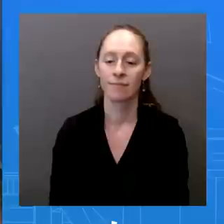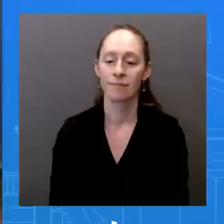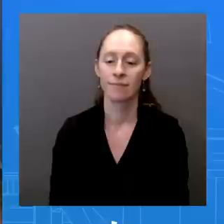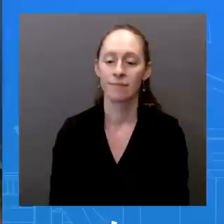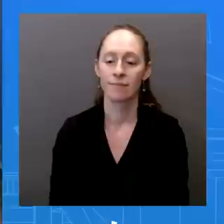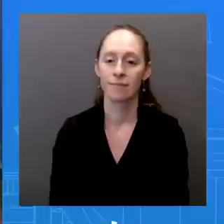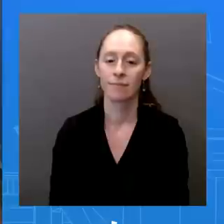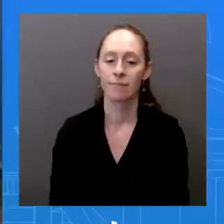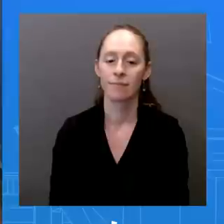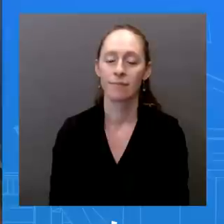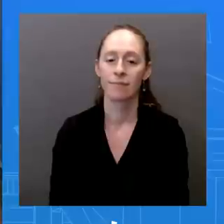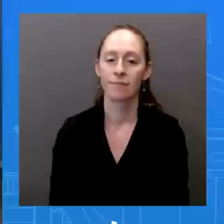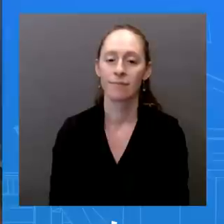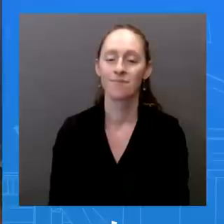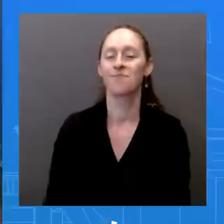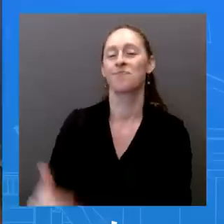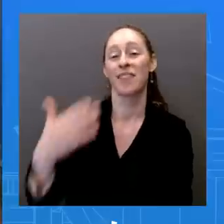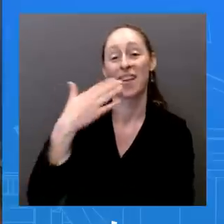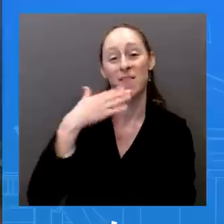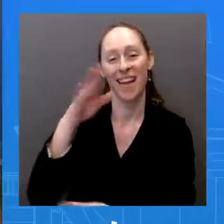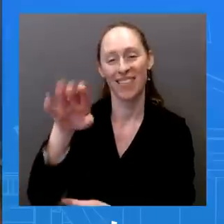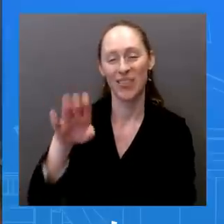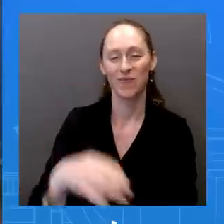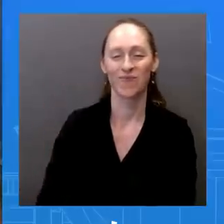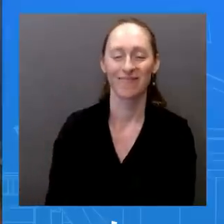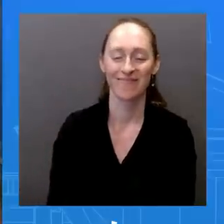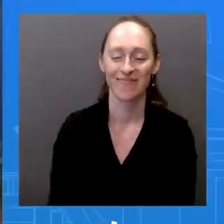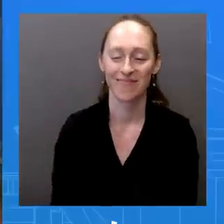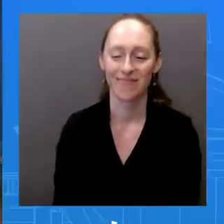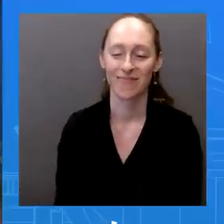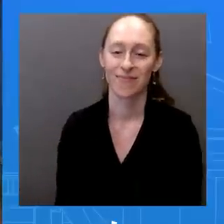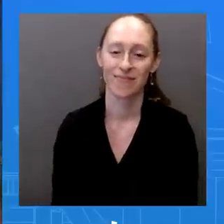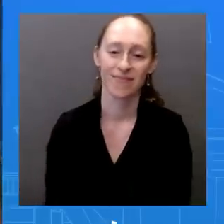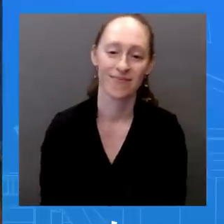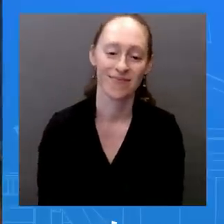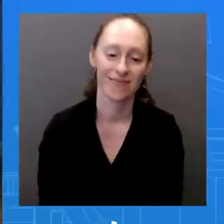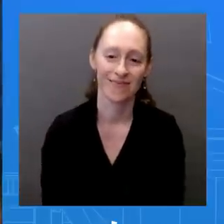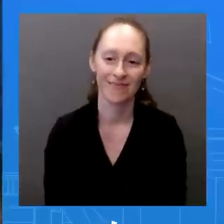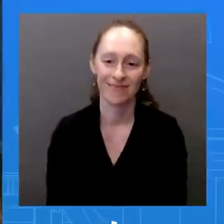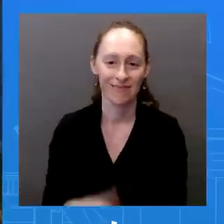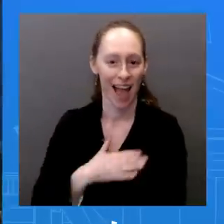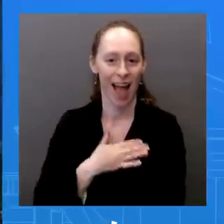Okay, good afternoon, everybody. Happy Monday. Okay.